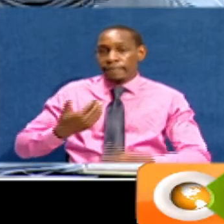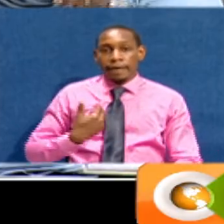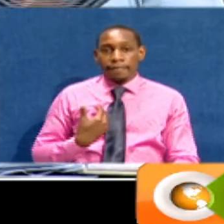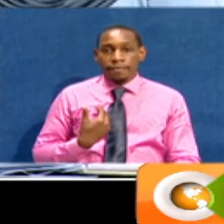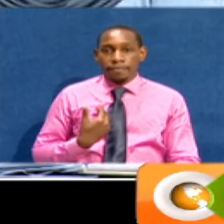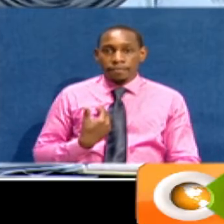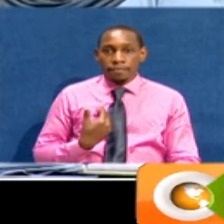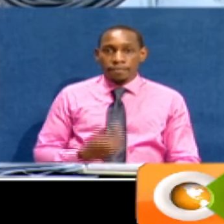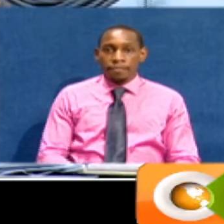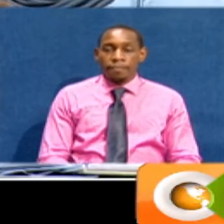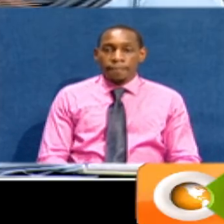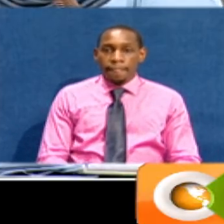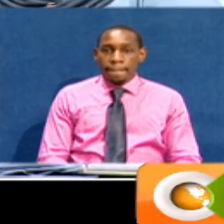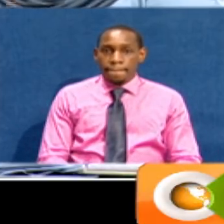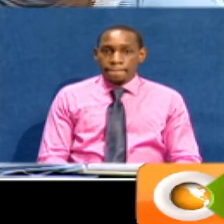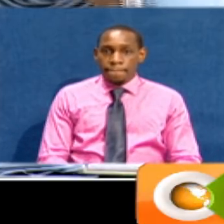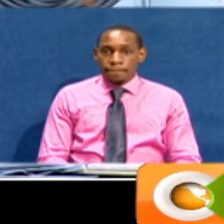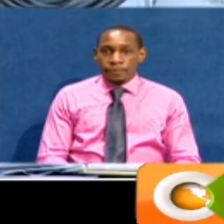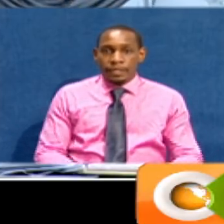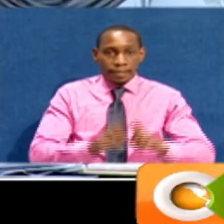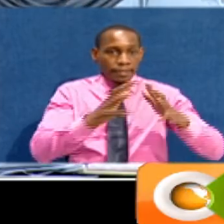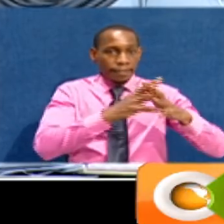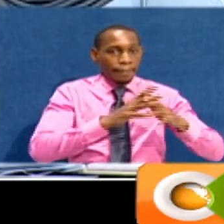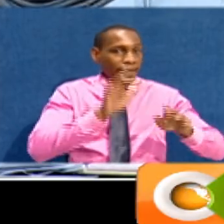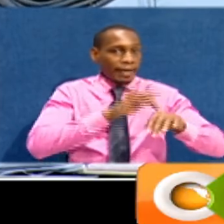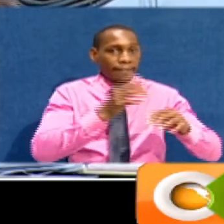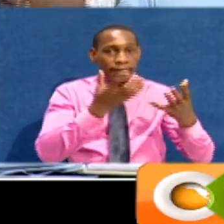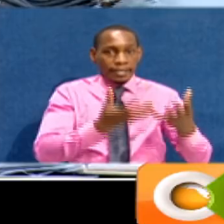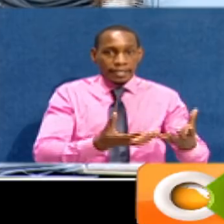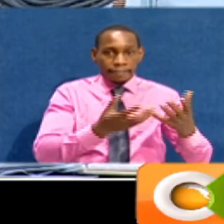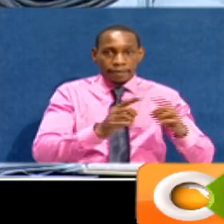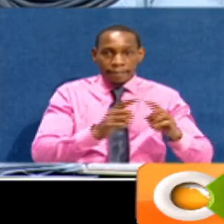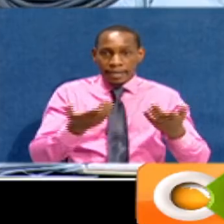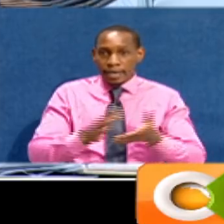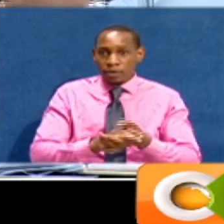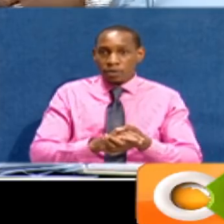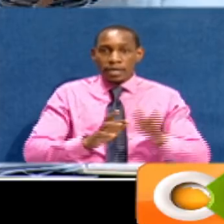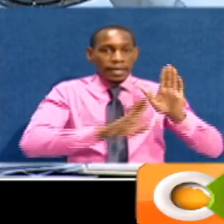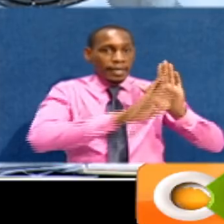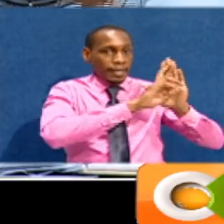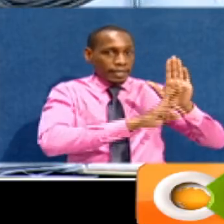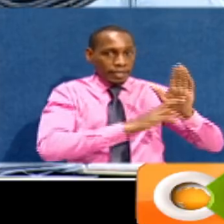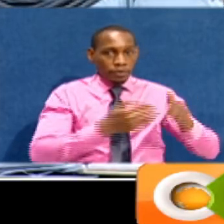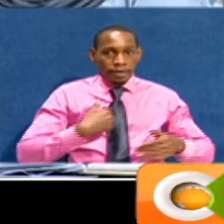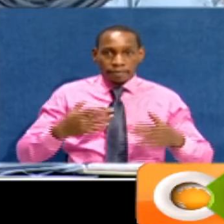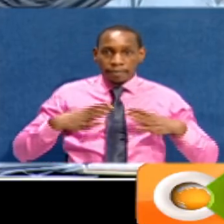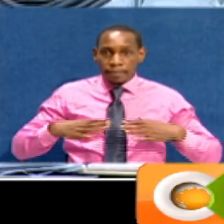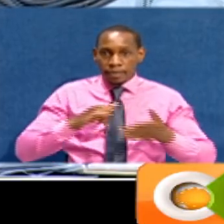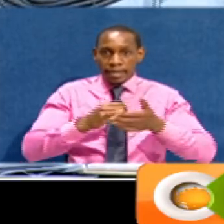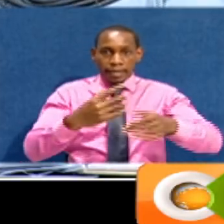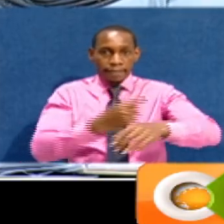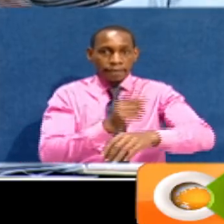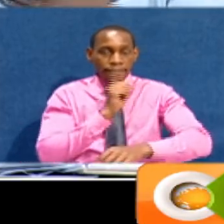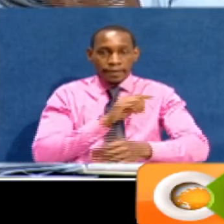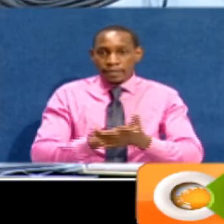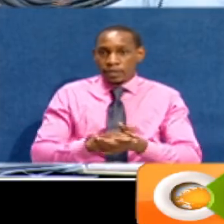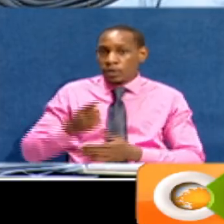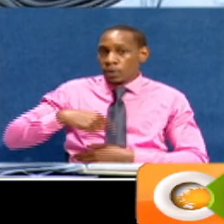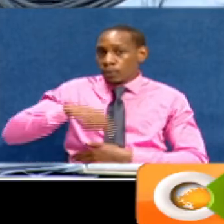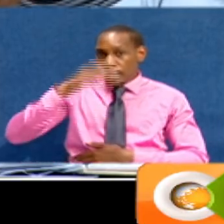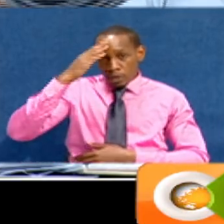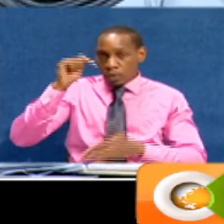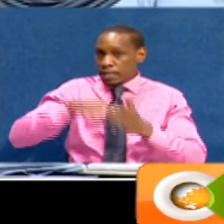the virus in those countries, because US is one of the countries that was most affected. But then now they're giving out new protocols in terms of people who've been fully vaccinated, because as you say,